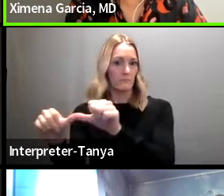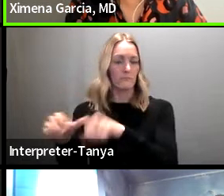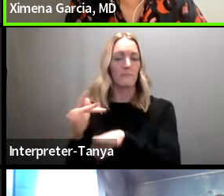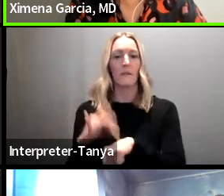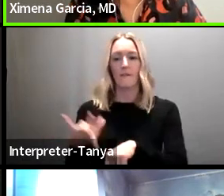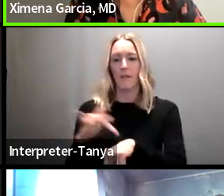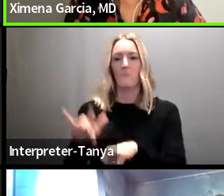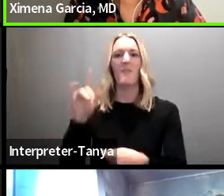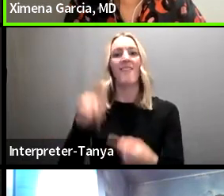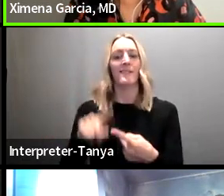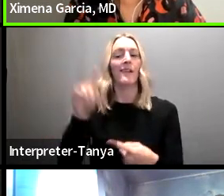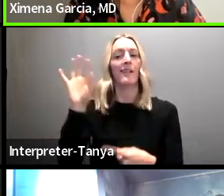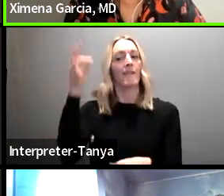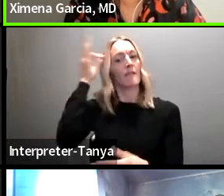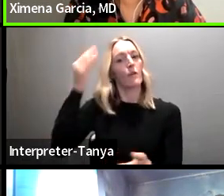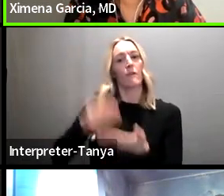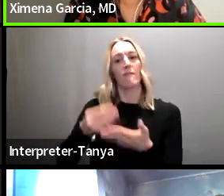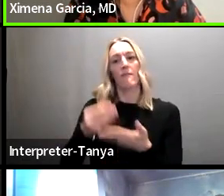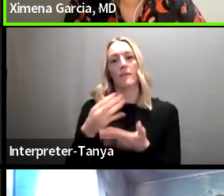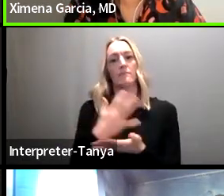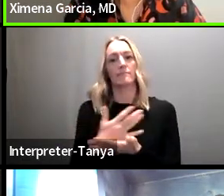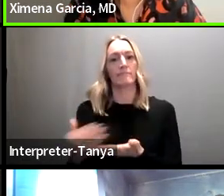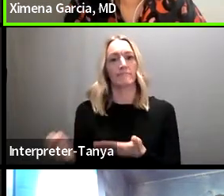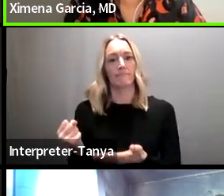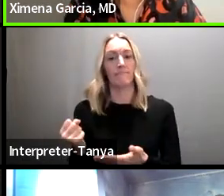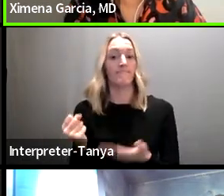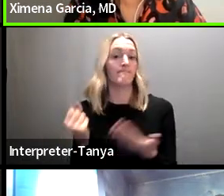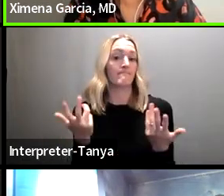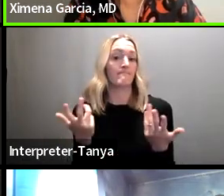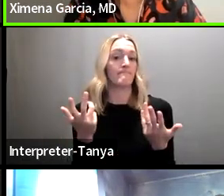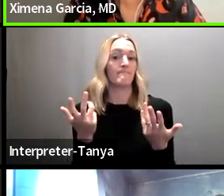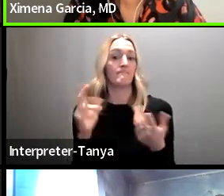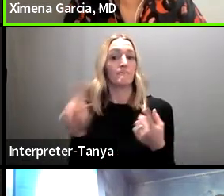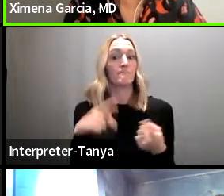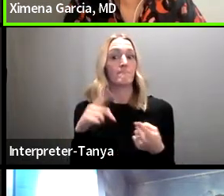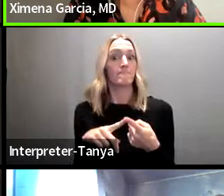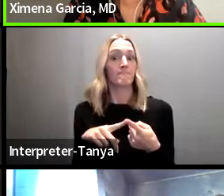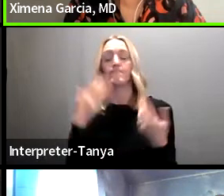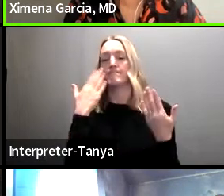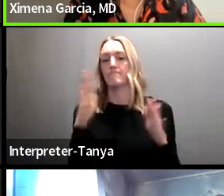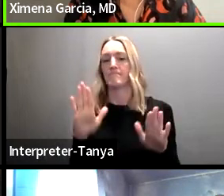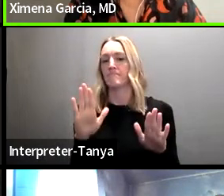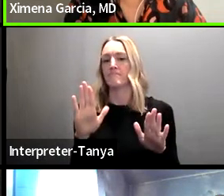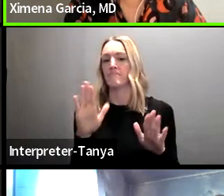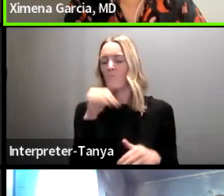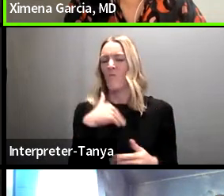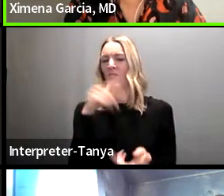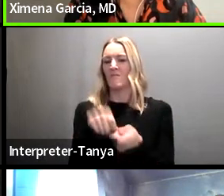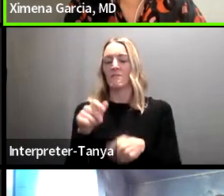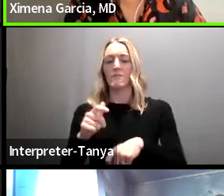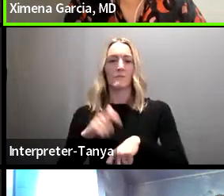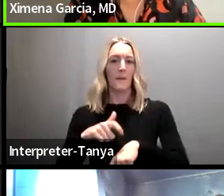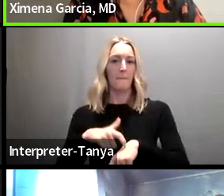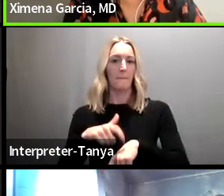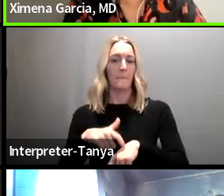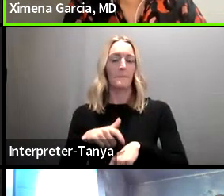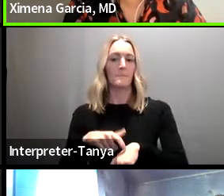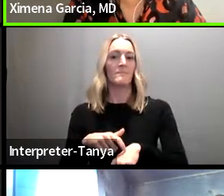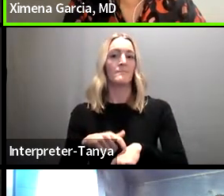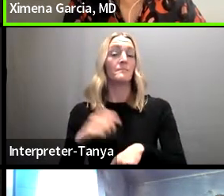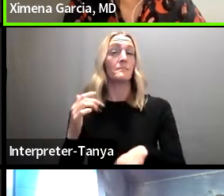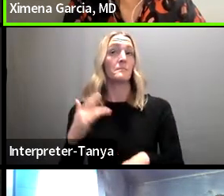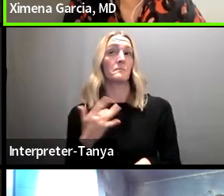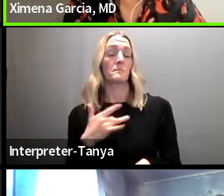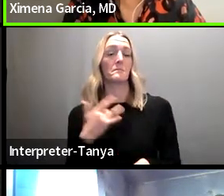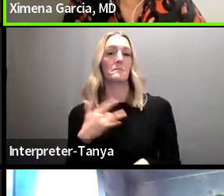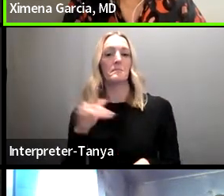available until the federal funds run out for these. And we don't know an exact timeline of this, but the thought is somewhere in